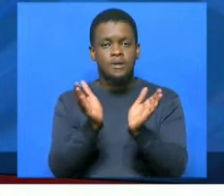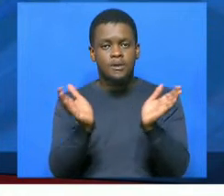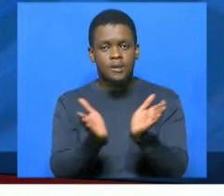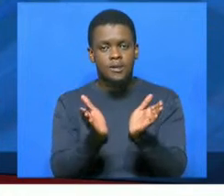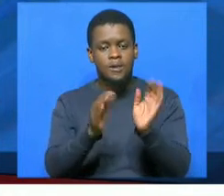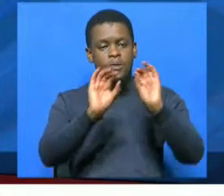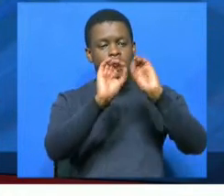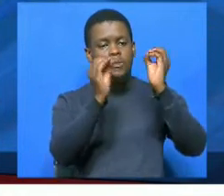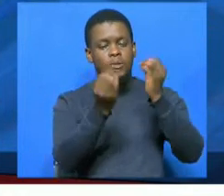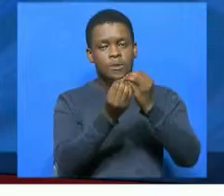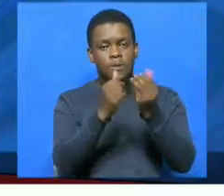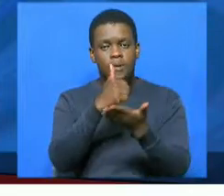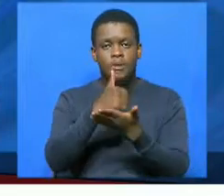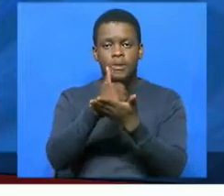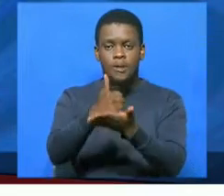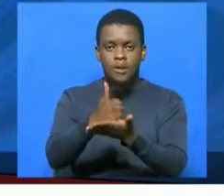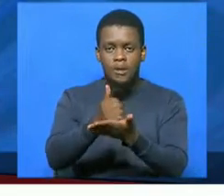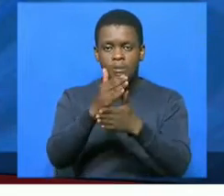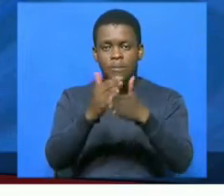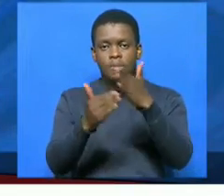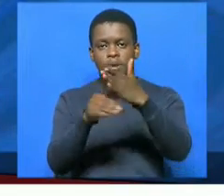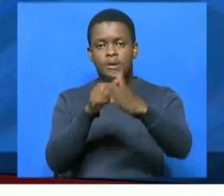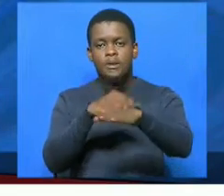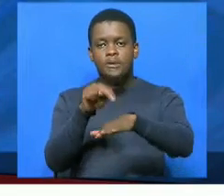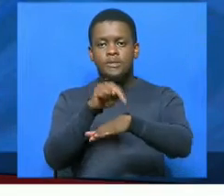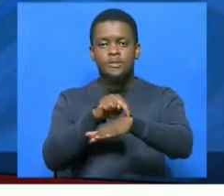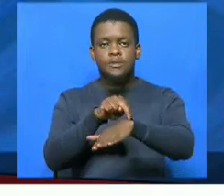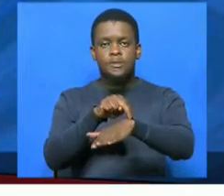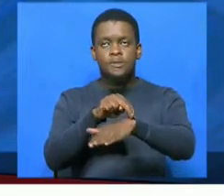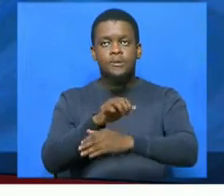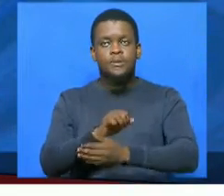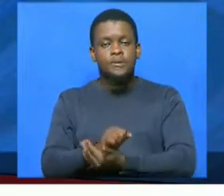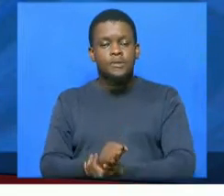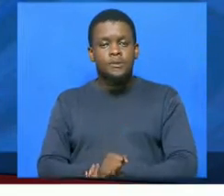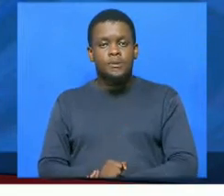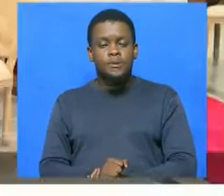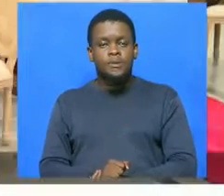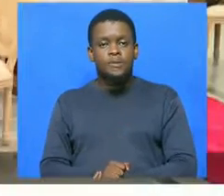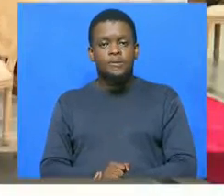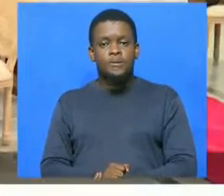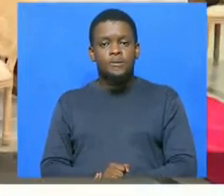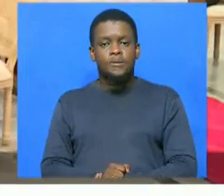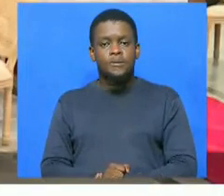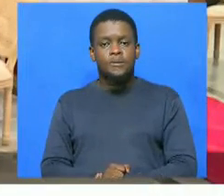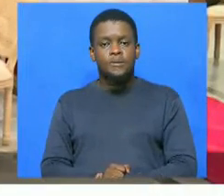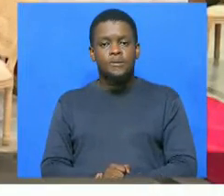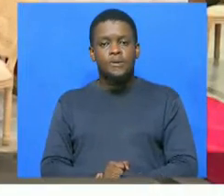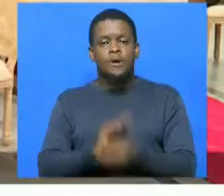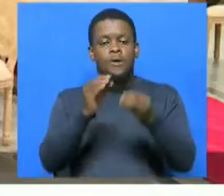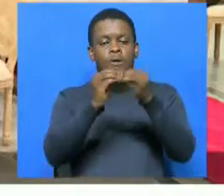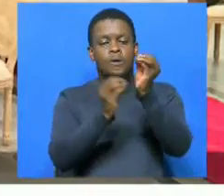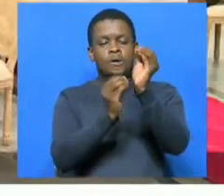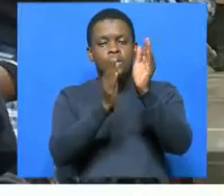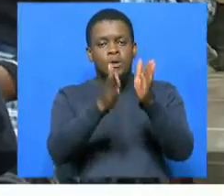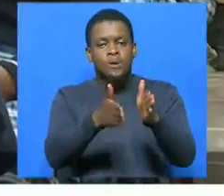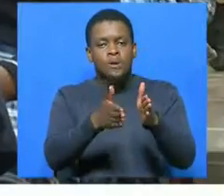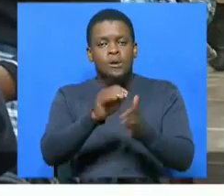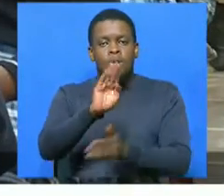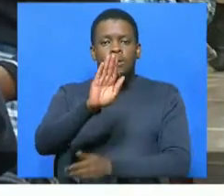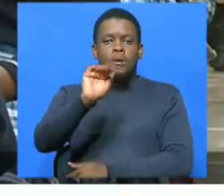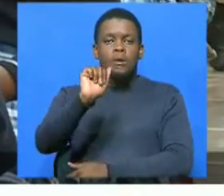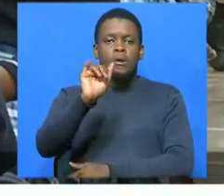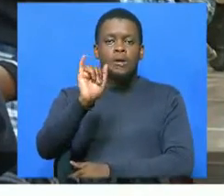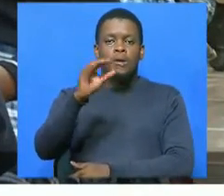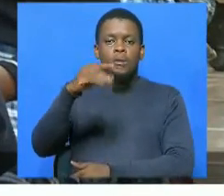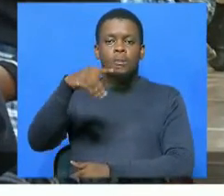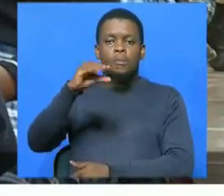hand at building the nation. Atlasaone Kinelwe reports. Dr. Baipoledi says programs like this ensure that people transform their